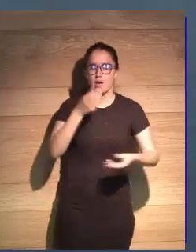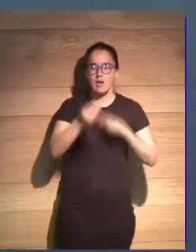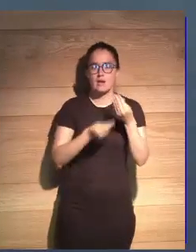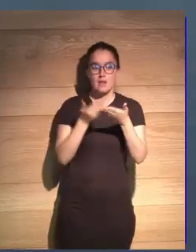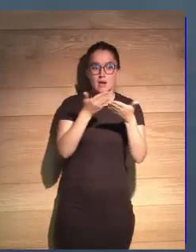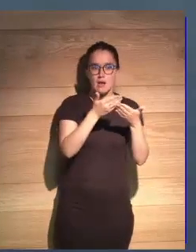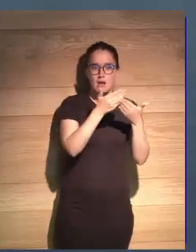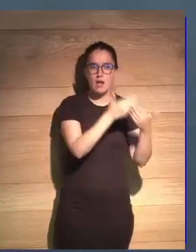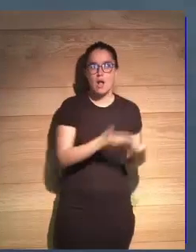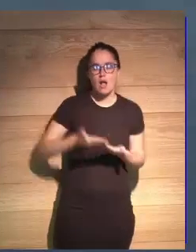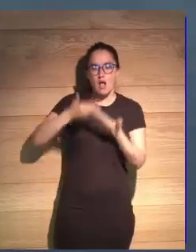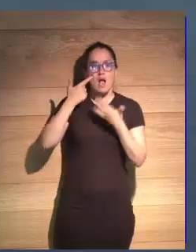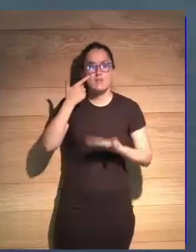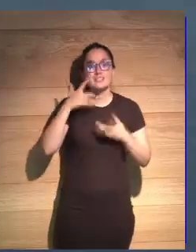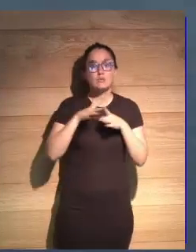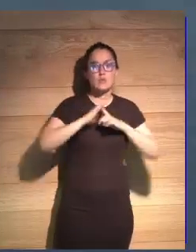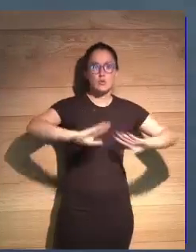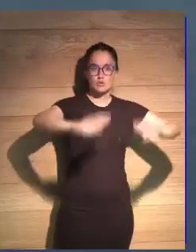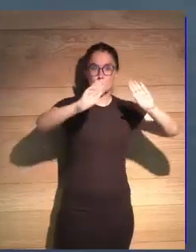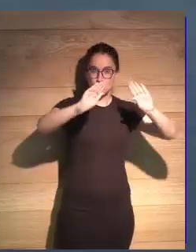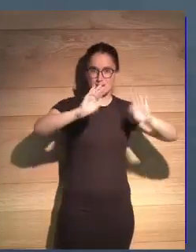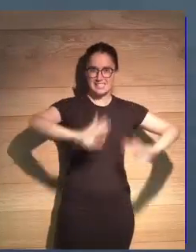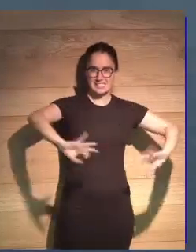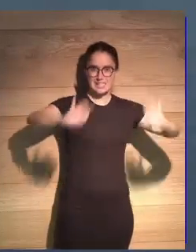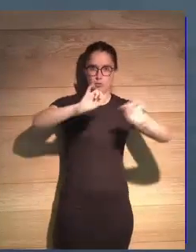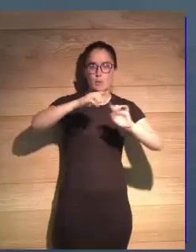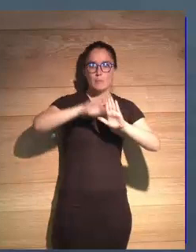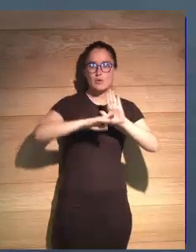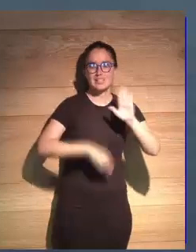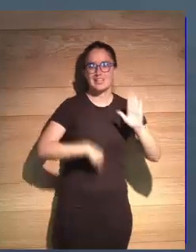have a very explosive reaction, and you have